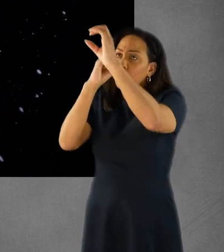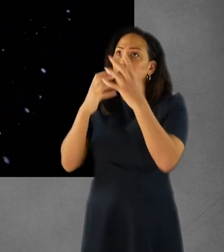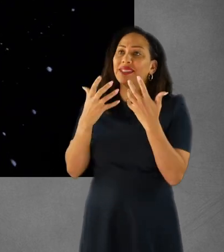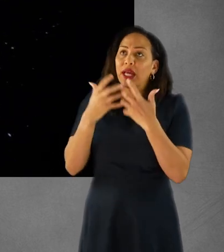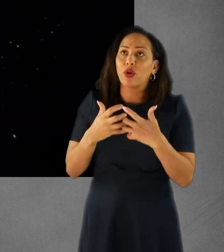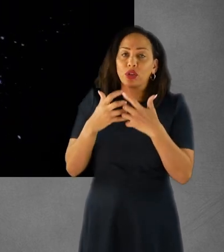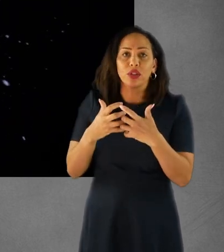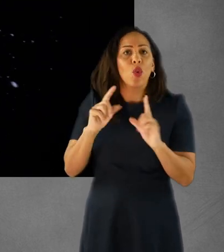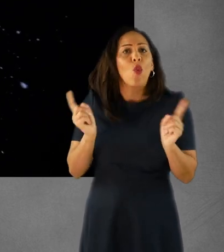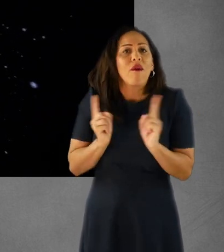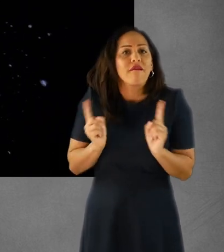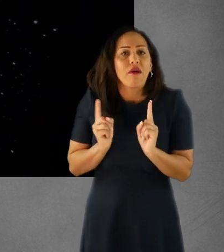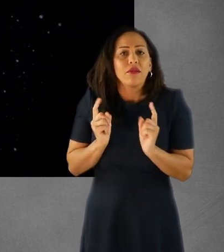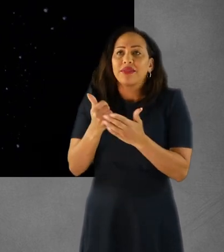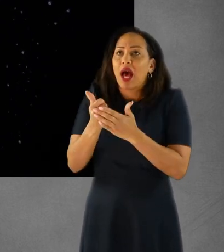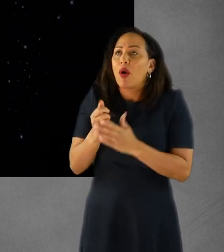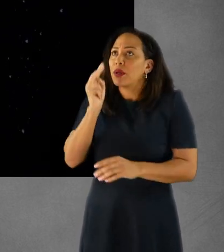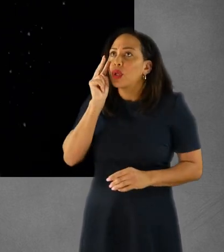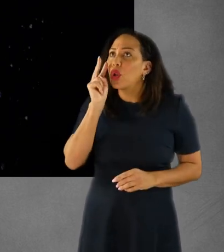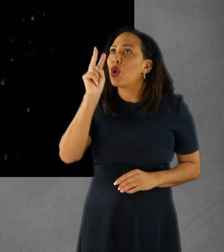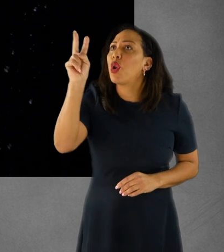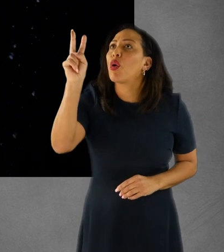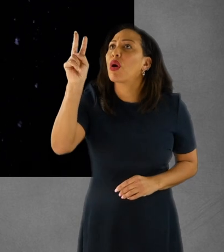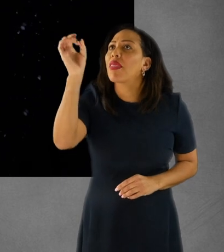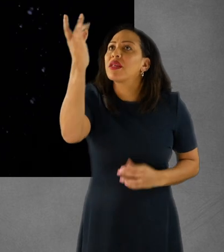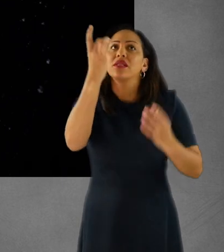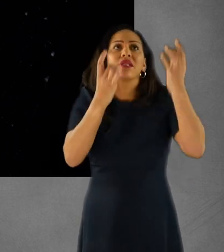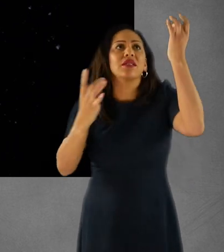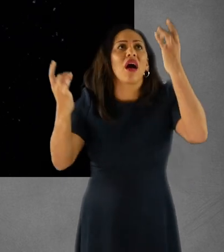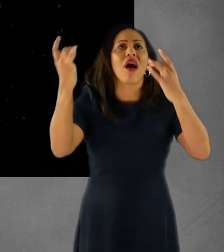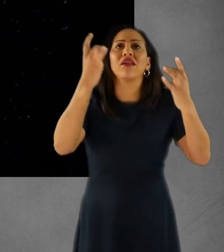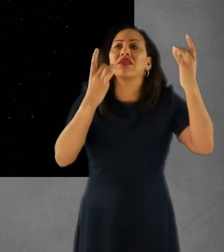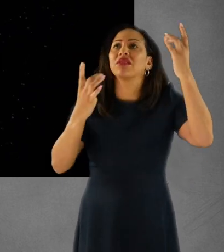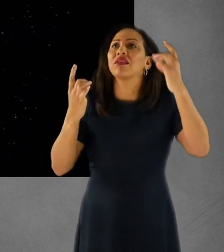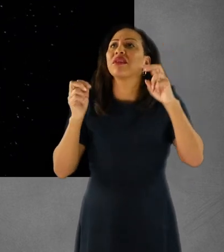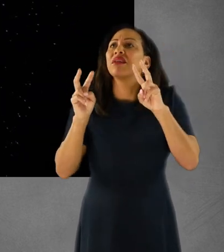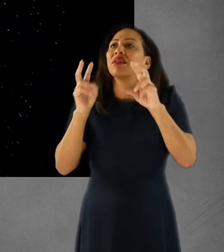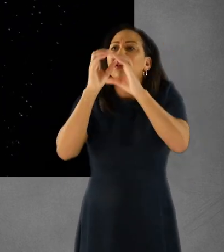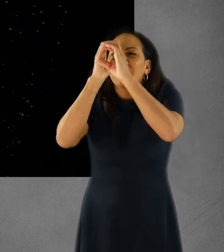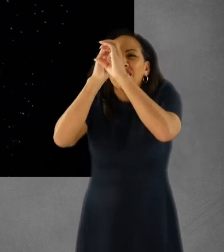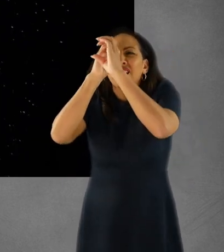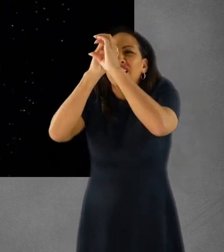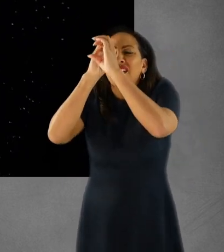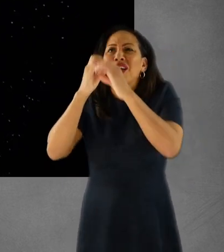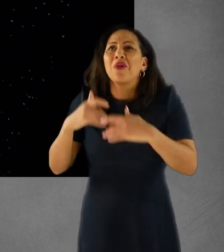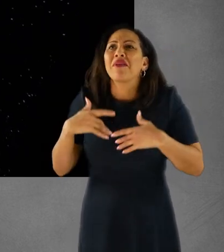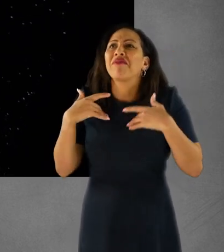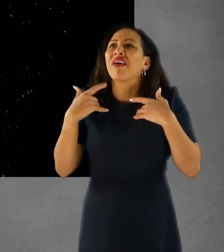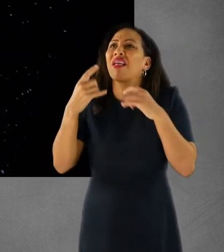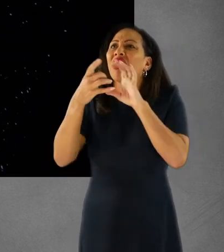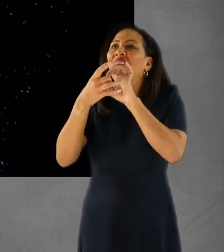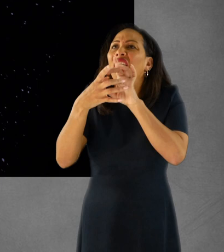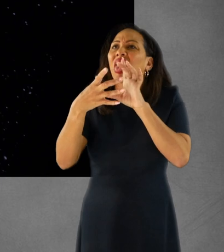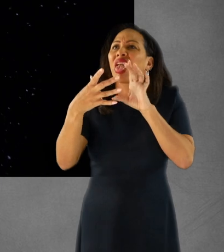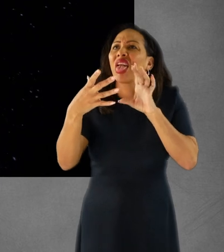at the stars, telescopes, etc., and later for projecting the stars, they actually only remove us further away from the